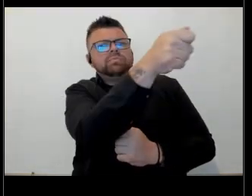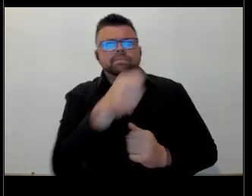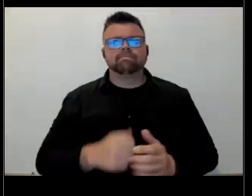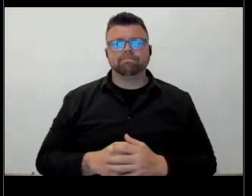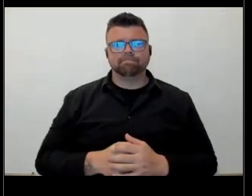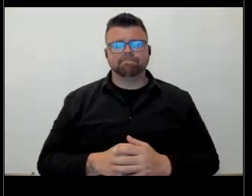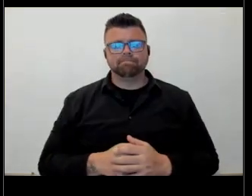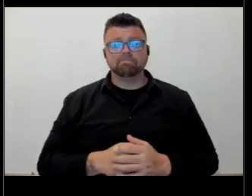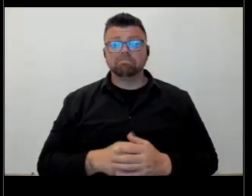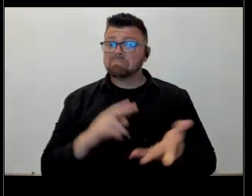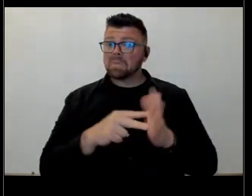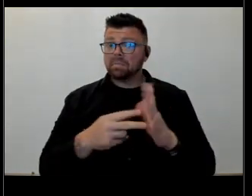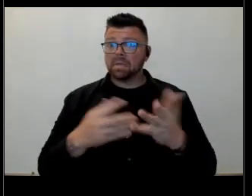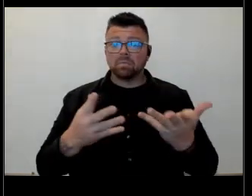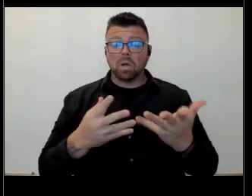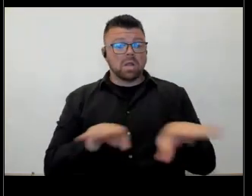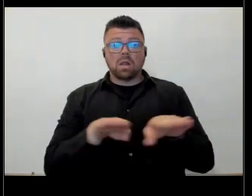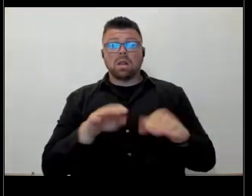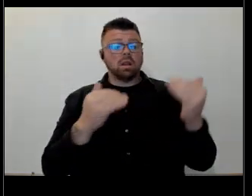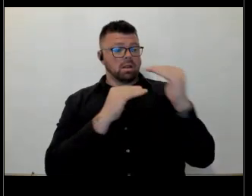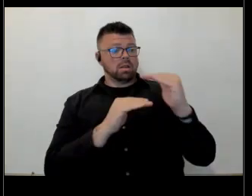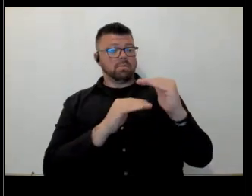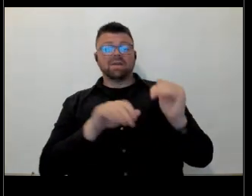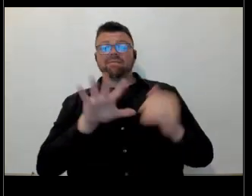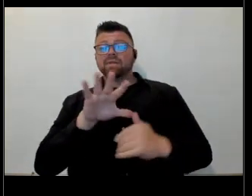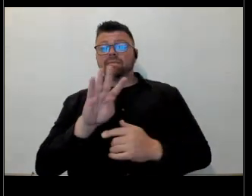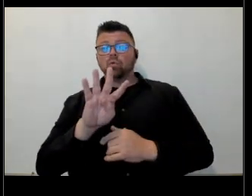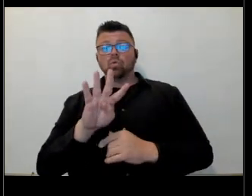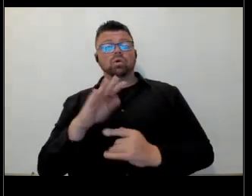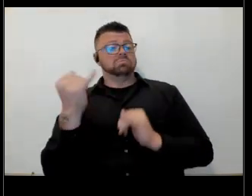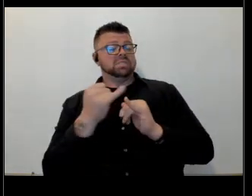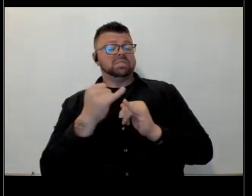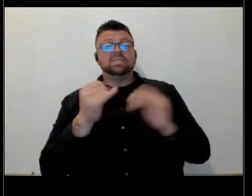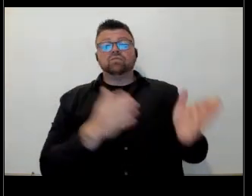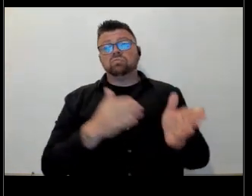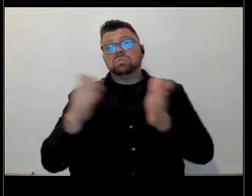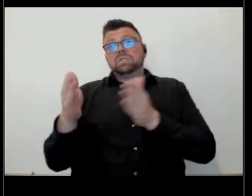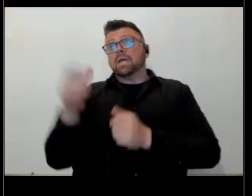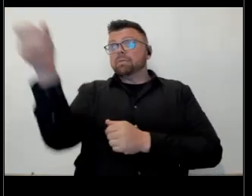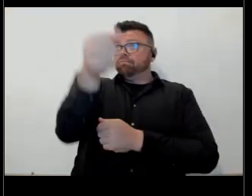That means no higher than 54 inches for a side reach,